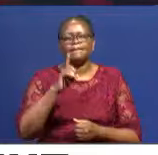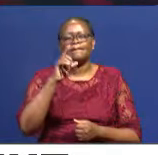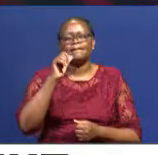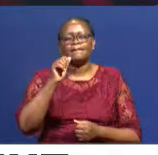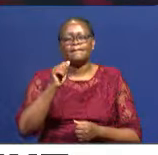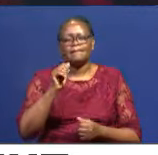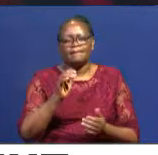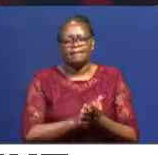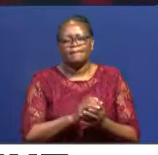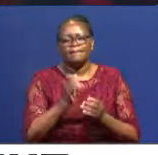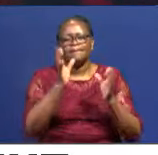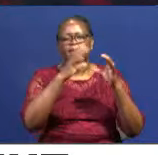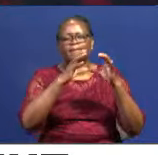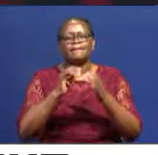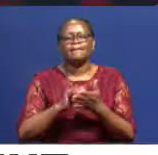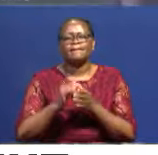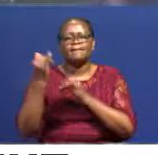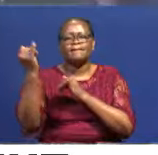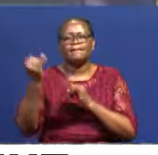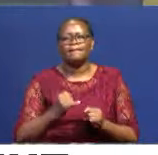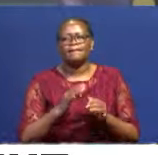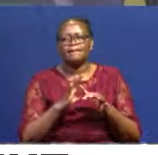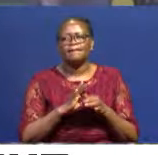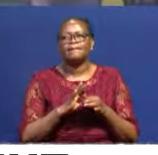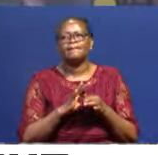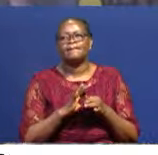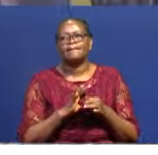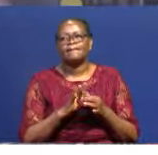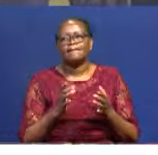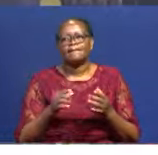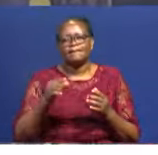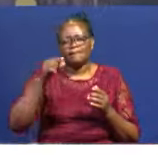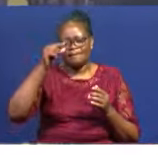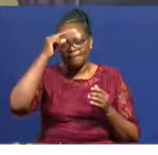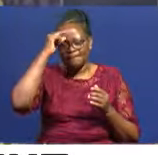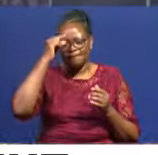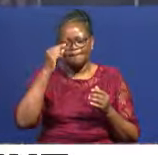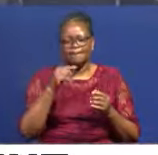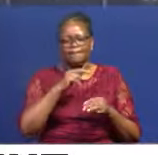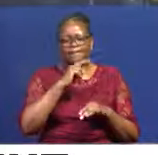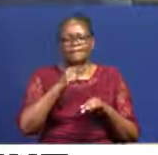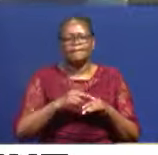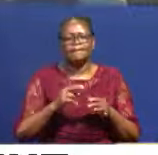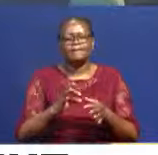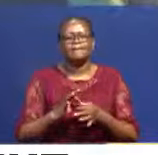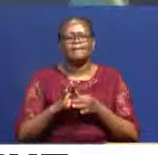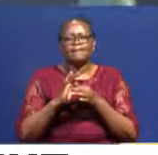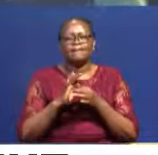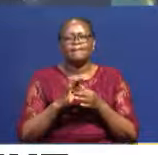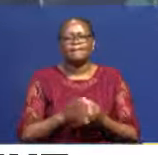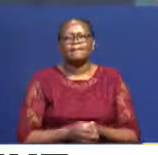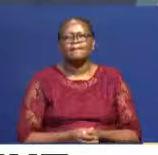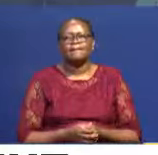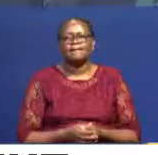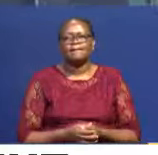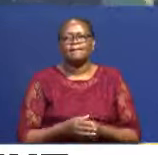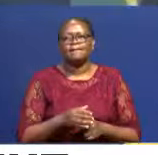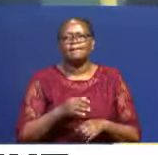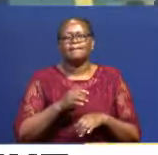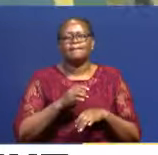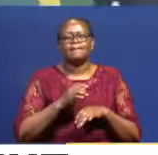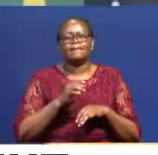other parties who have been invited to join what is being called a government of national unity. Early in the afternoon, the